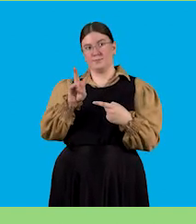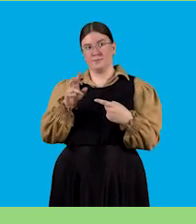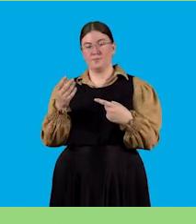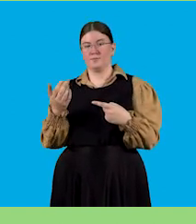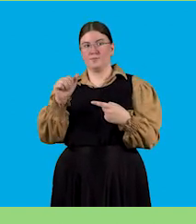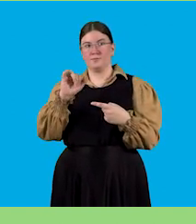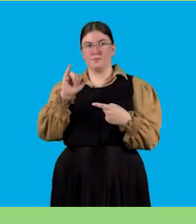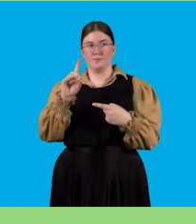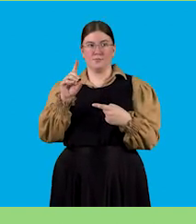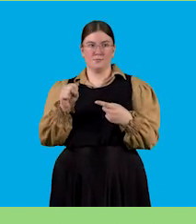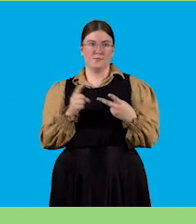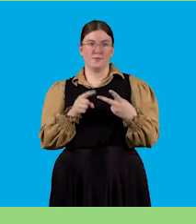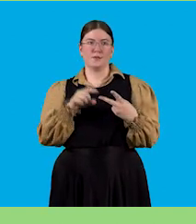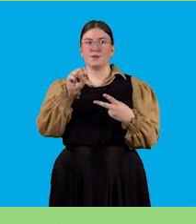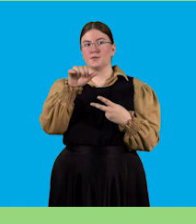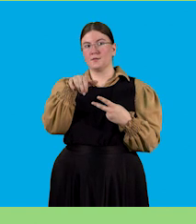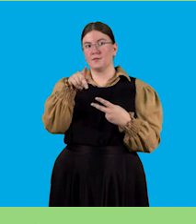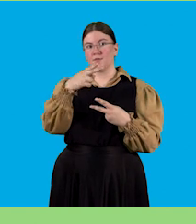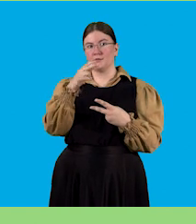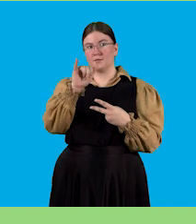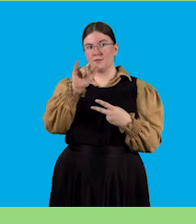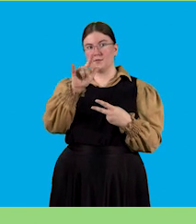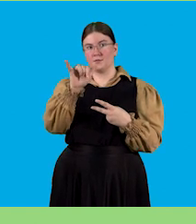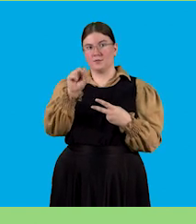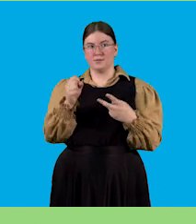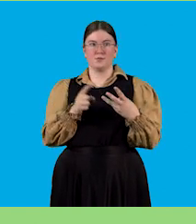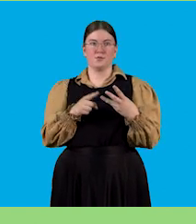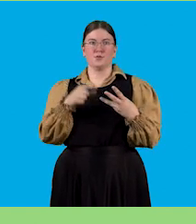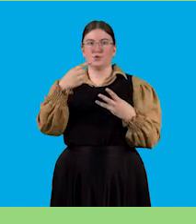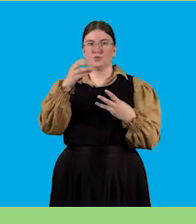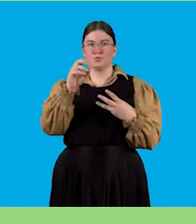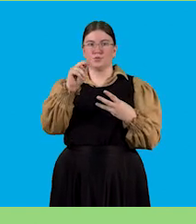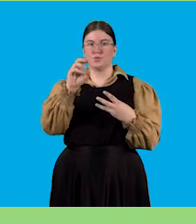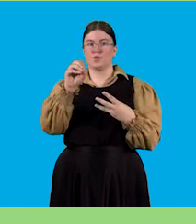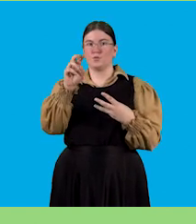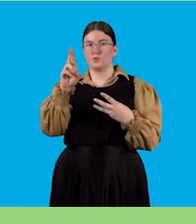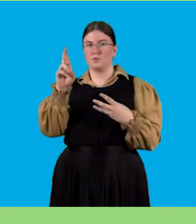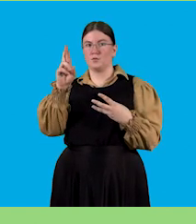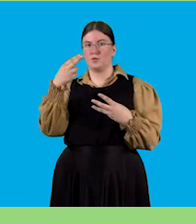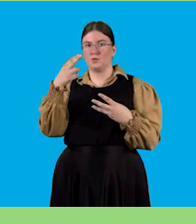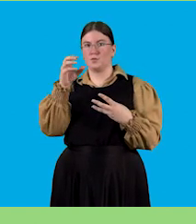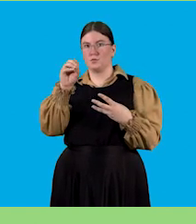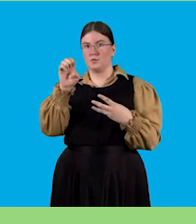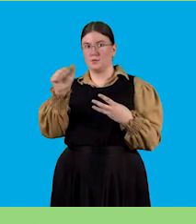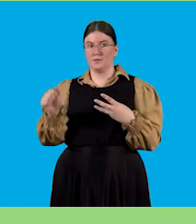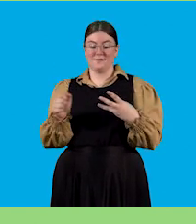on HIV and AIDS, syphilis, and gonorrhea.